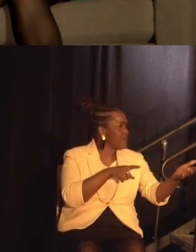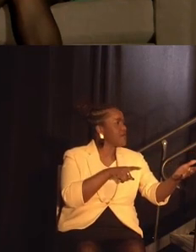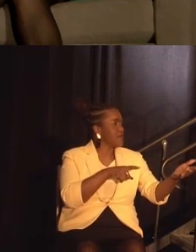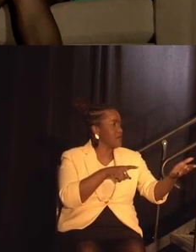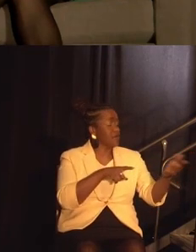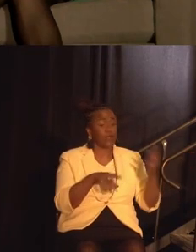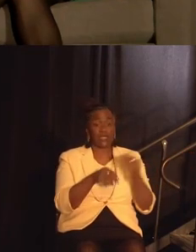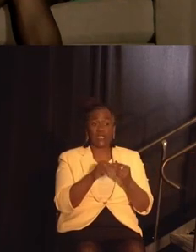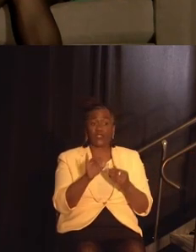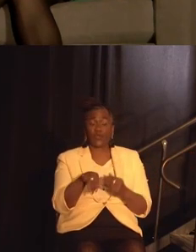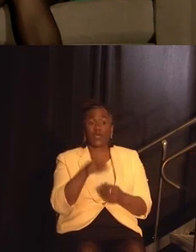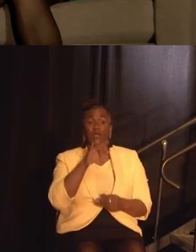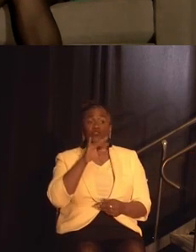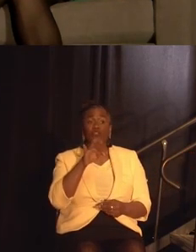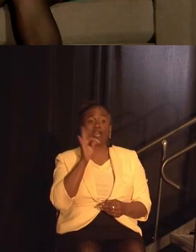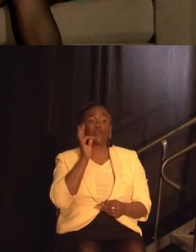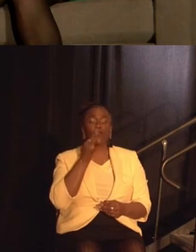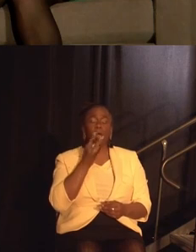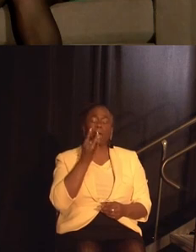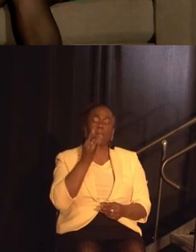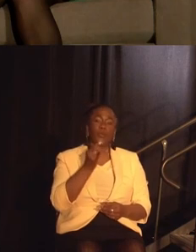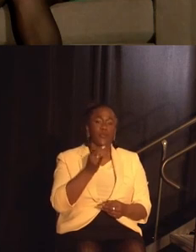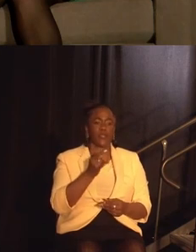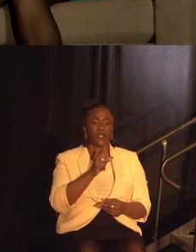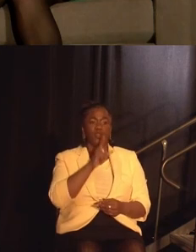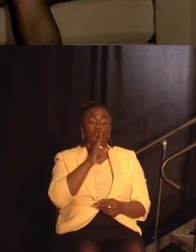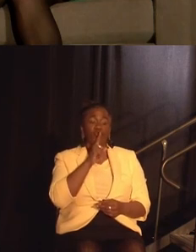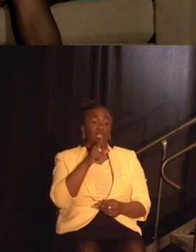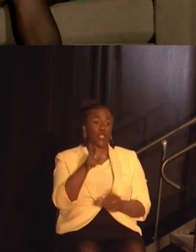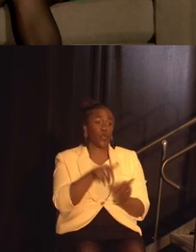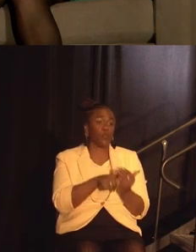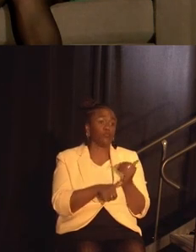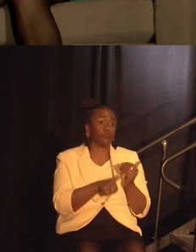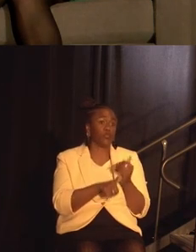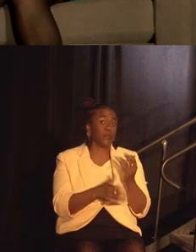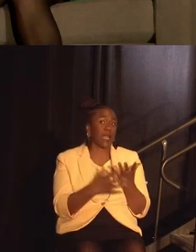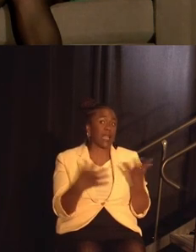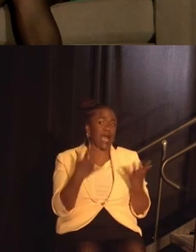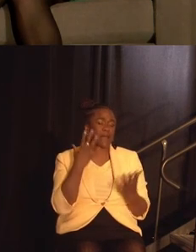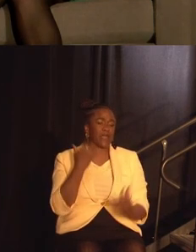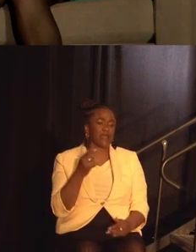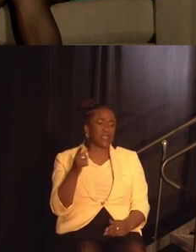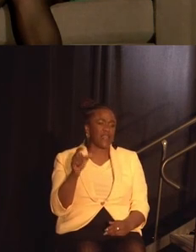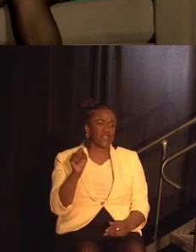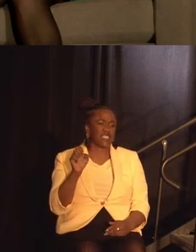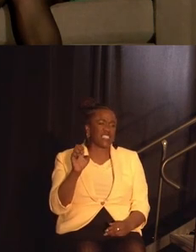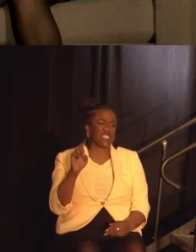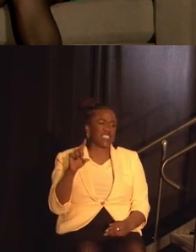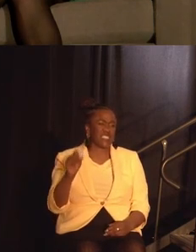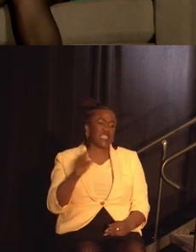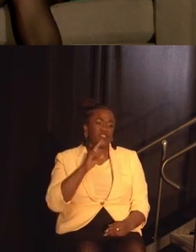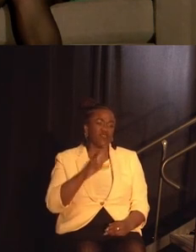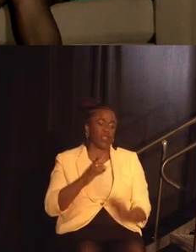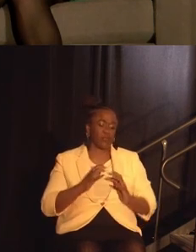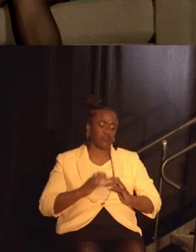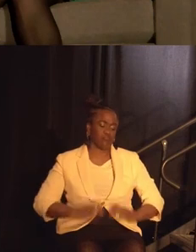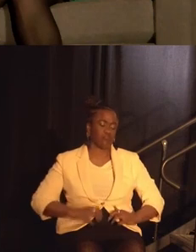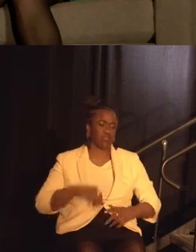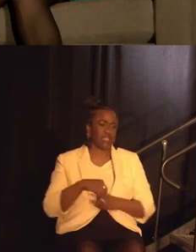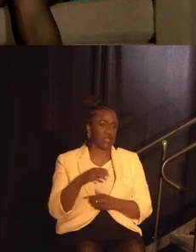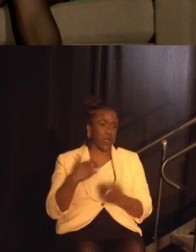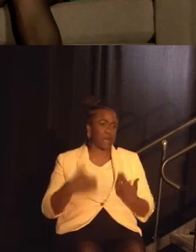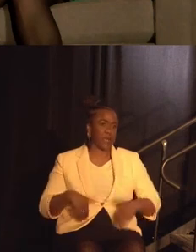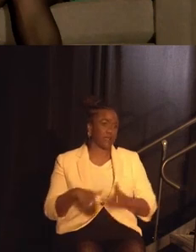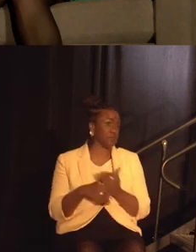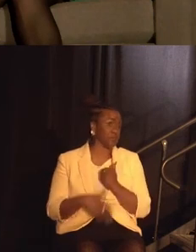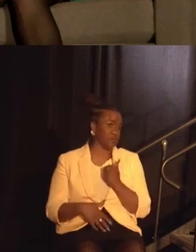In addition to it being very delicious, it also makes you poop. Because there's tons of seeds in it. So maybe you didn't think this